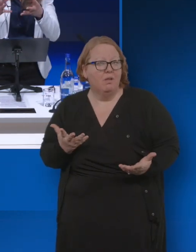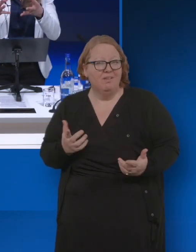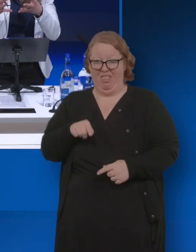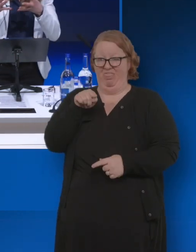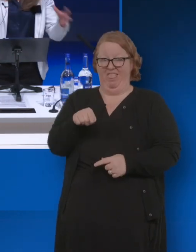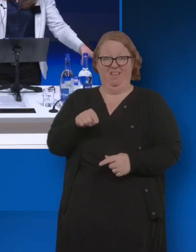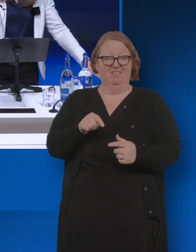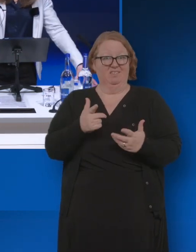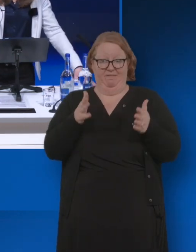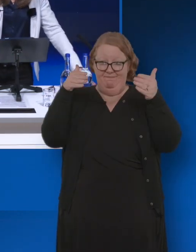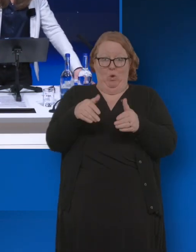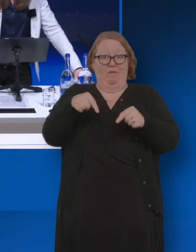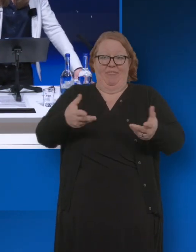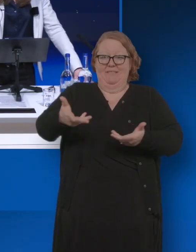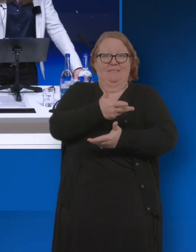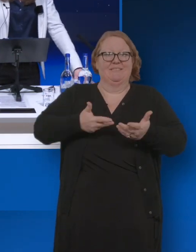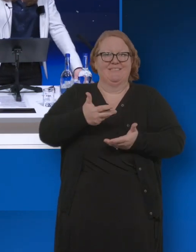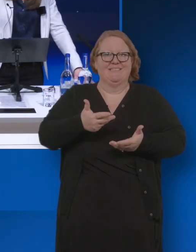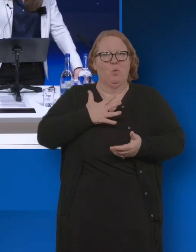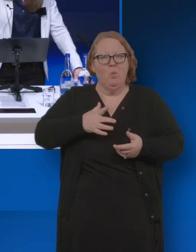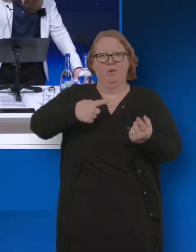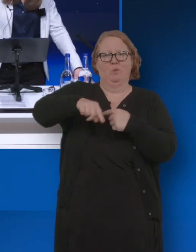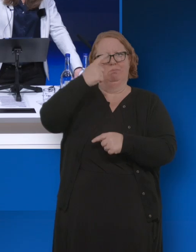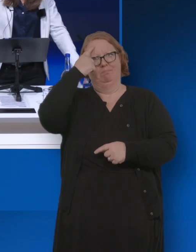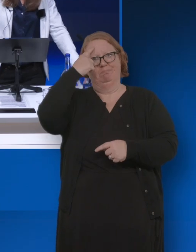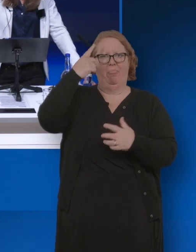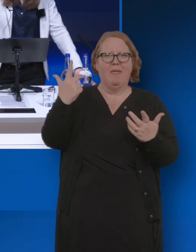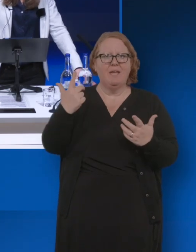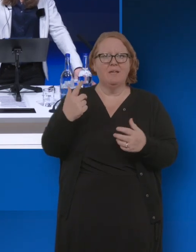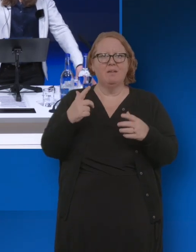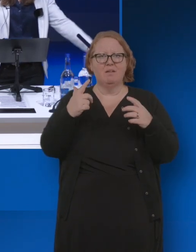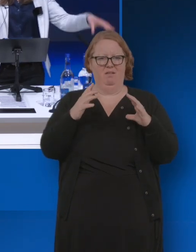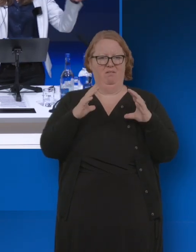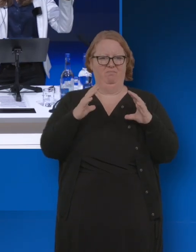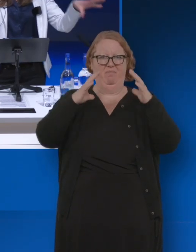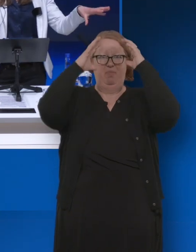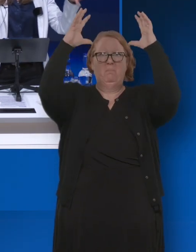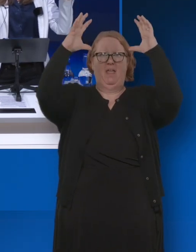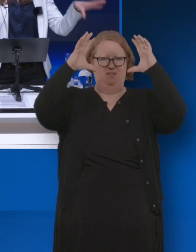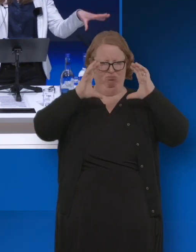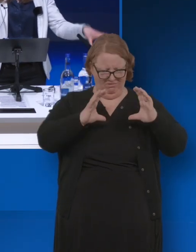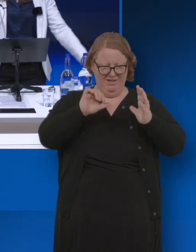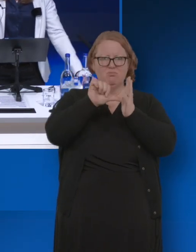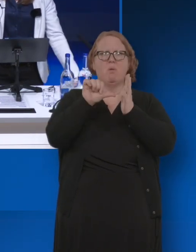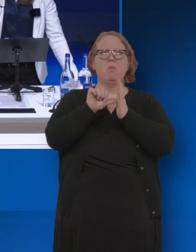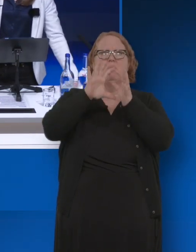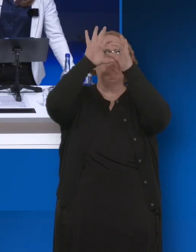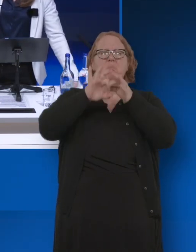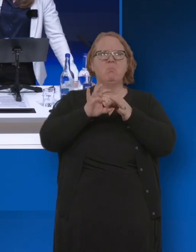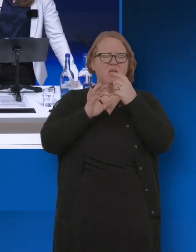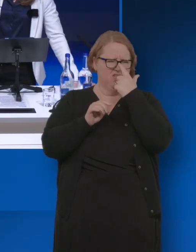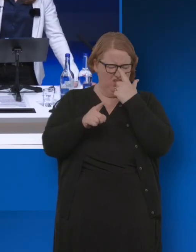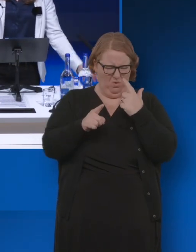really what's at the heart of what we're thinking about, the mind-brain problem. How do you get from brain cells